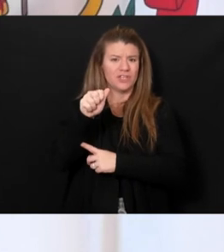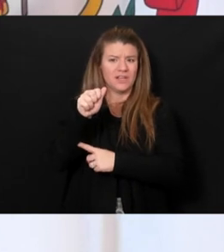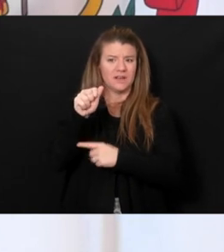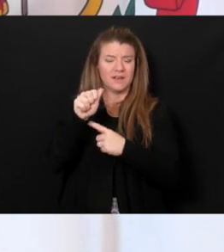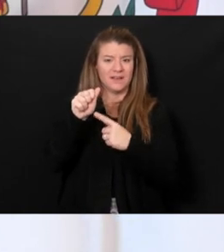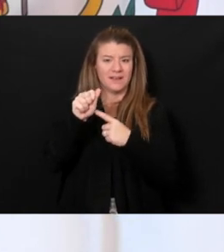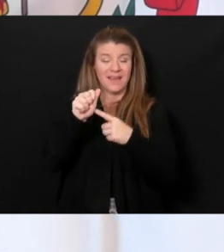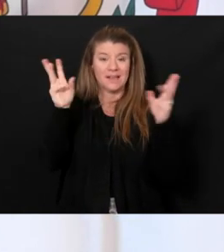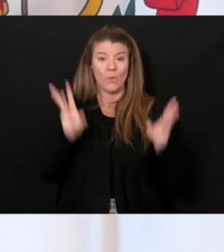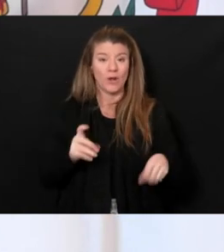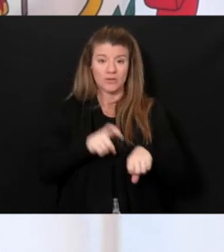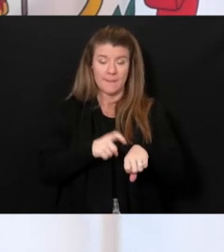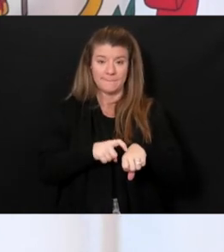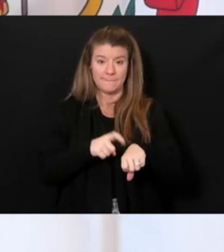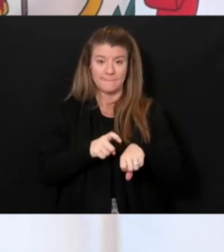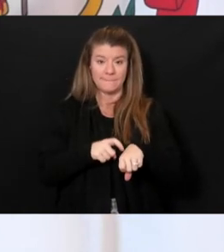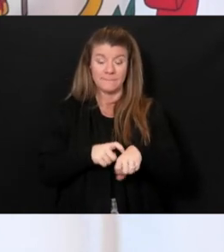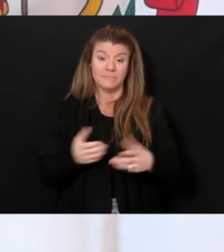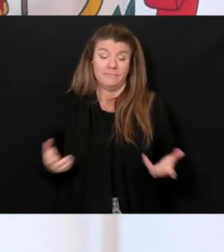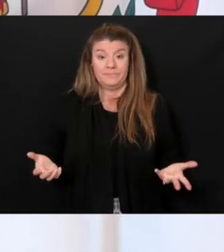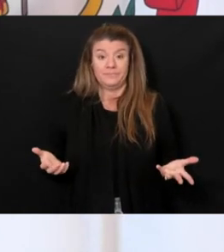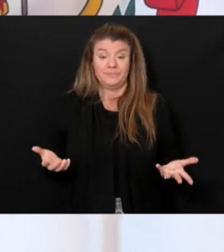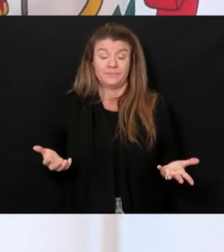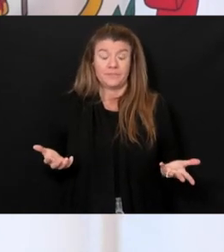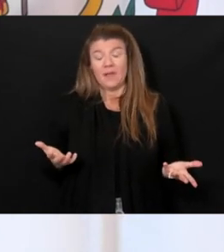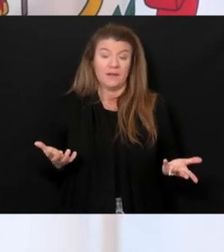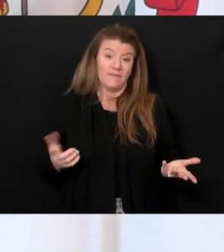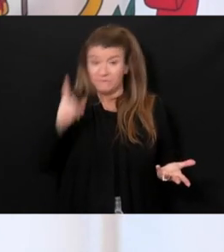It's wintertime. Absolutely.